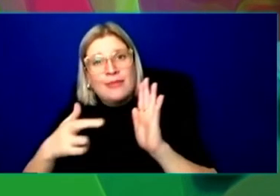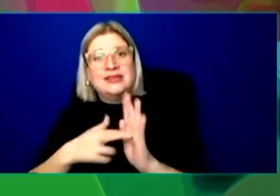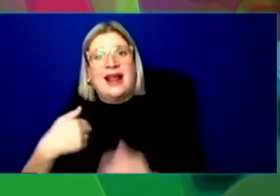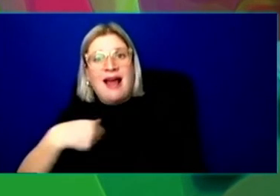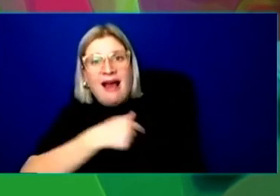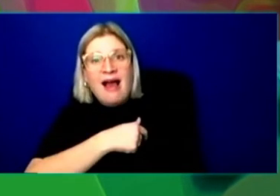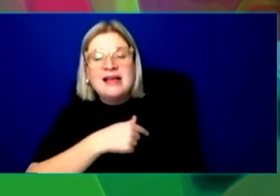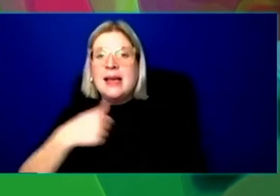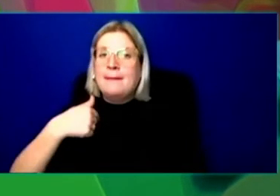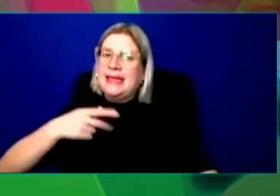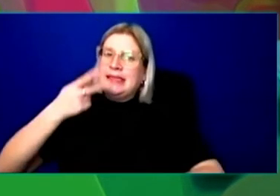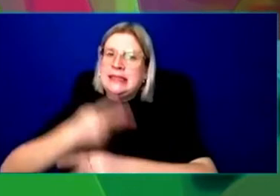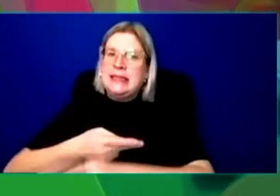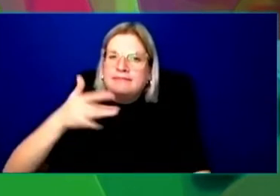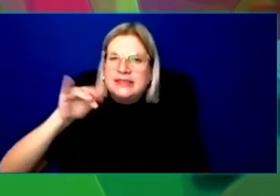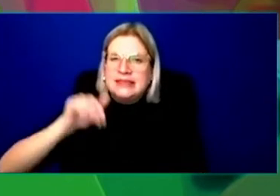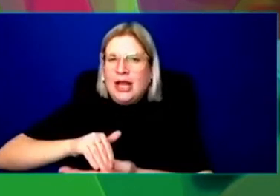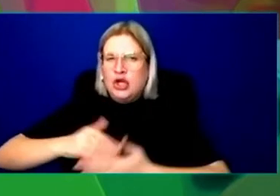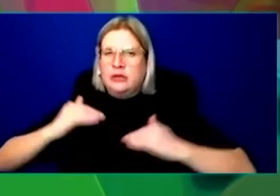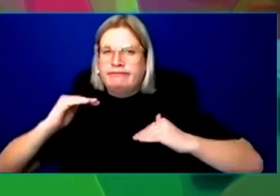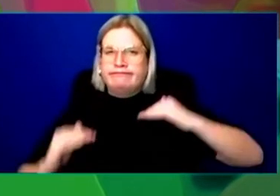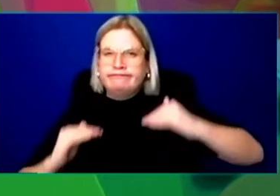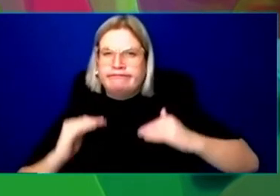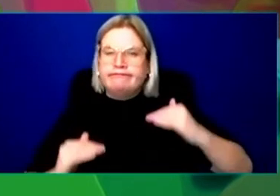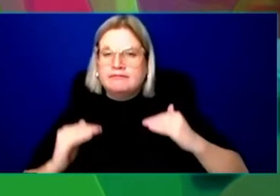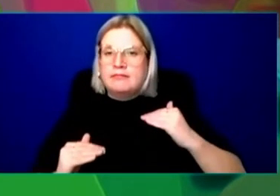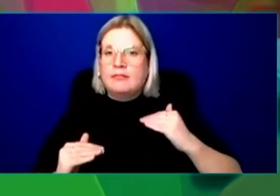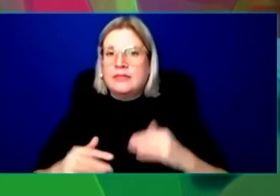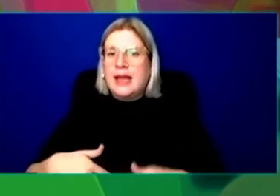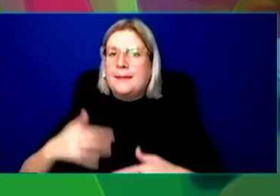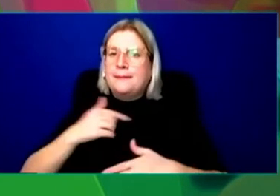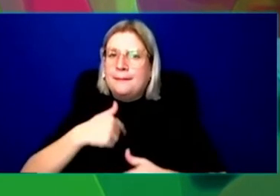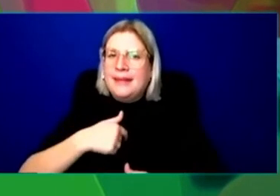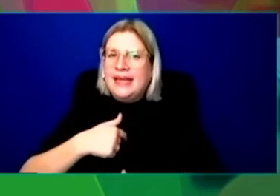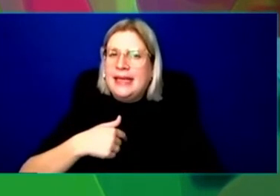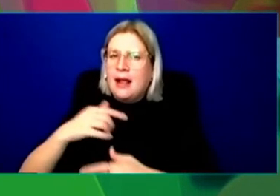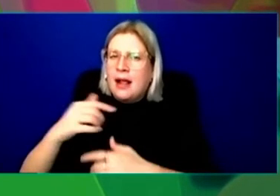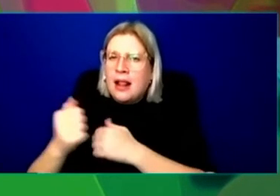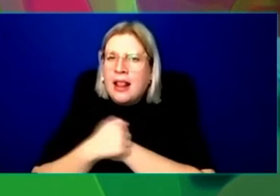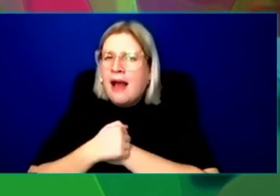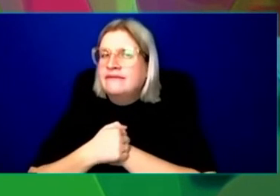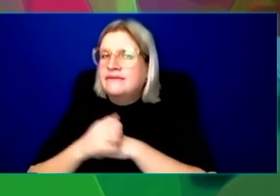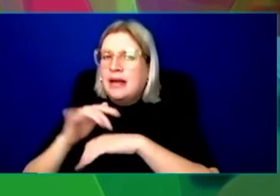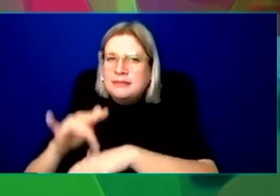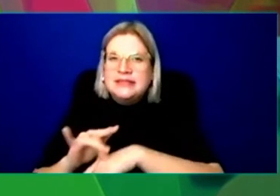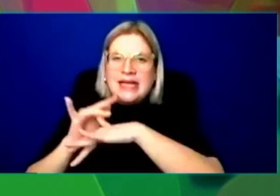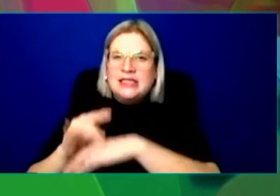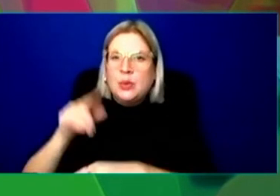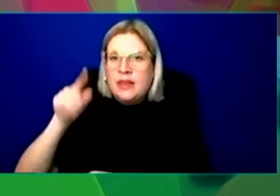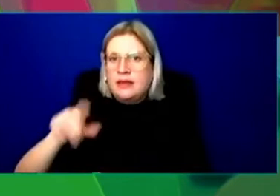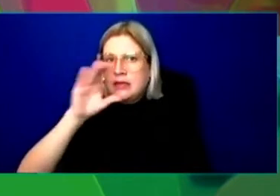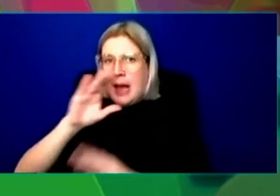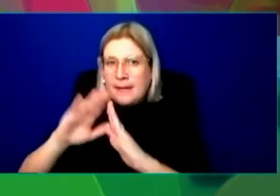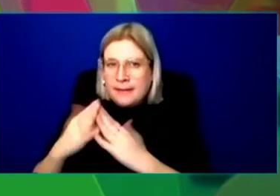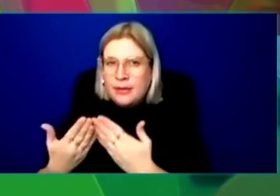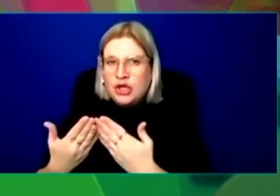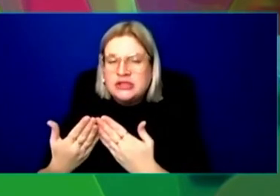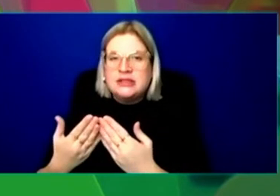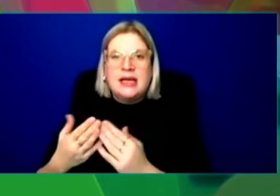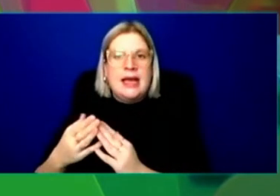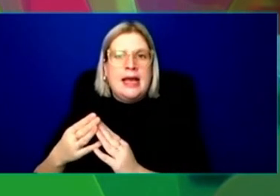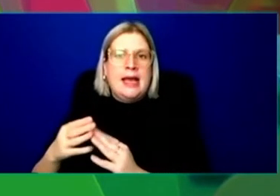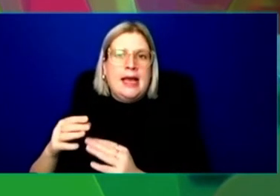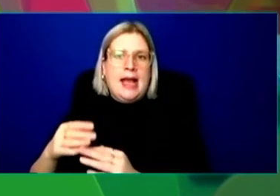me loving not just the medium, but keep me like in this culture, you know? I love it. So that's what keeps